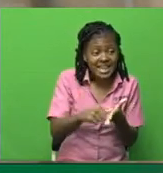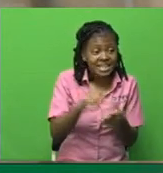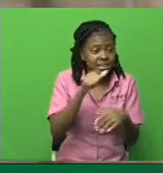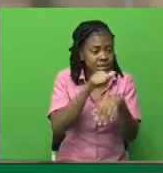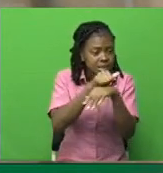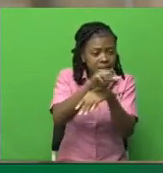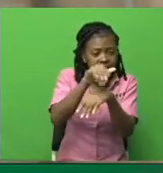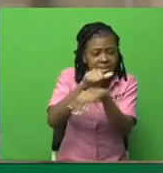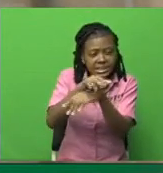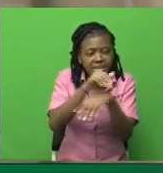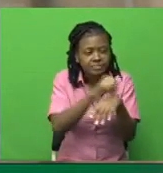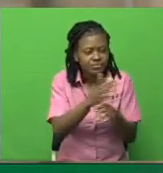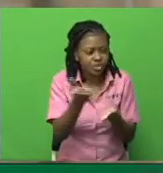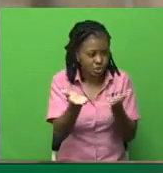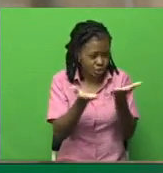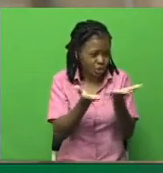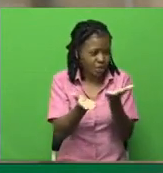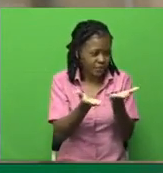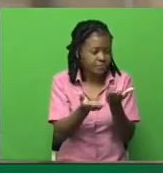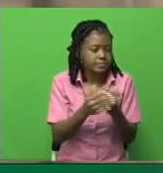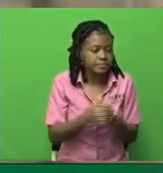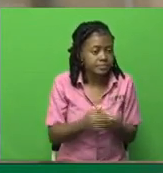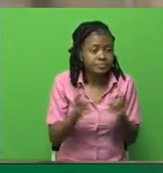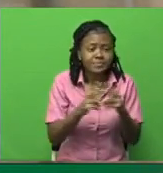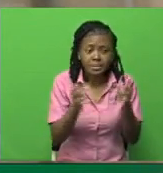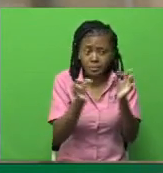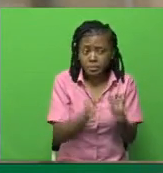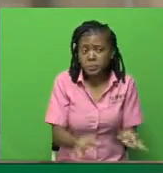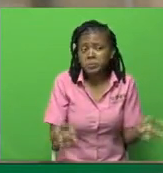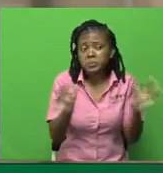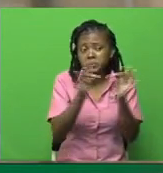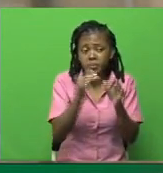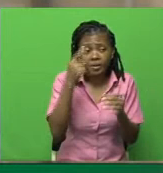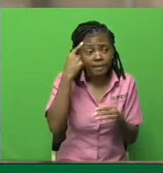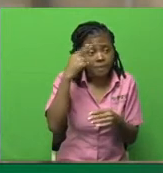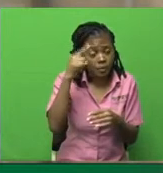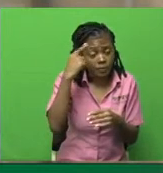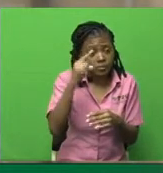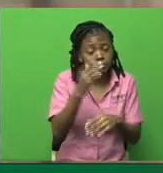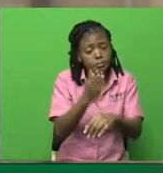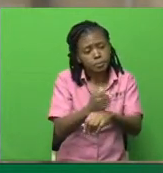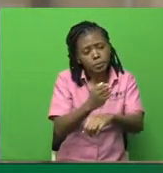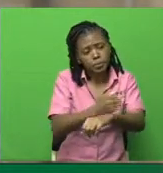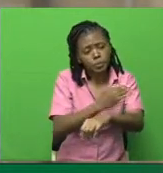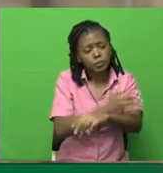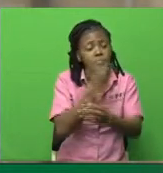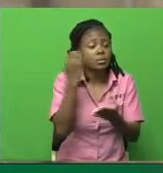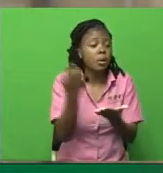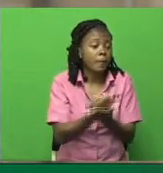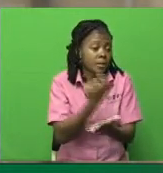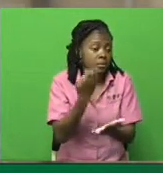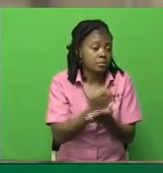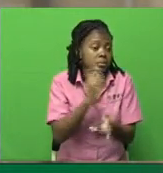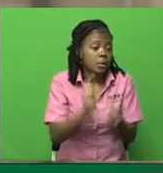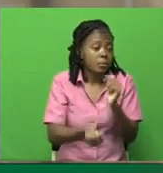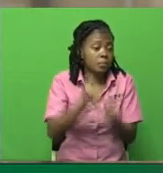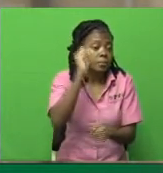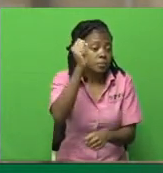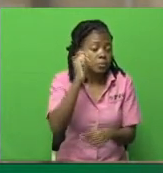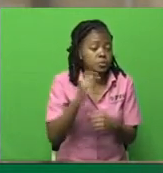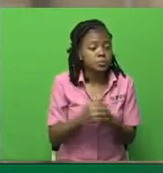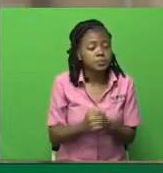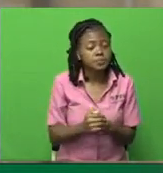play a critical role as we seek to advance the economic well-being of this country